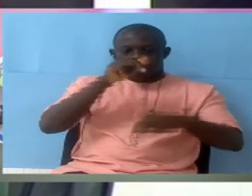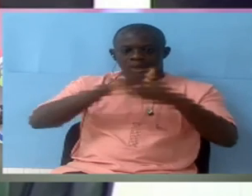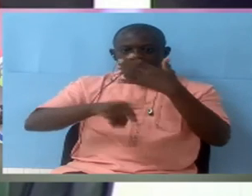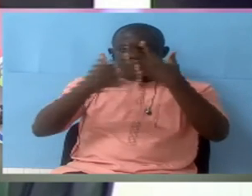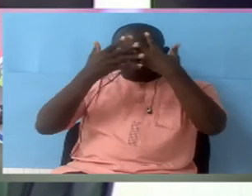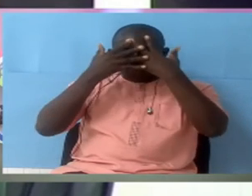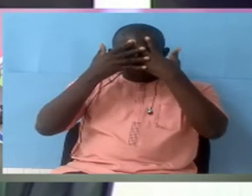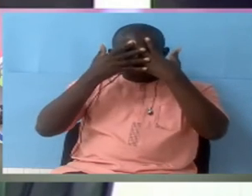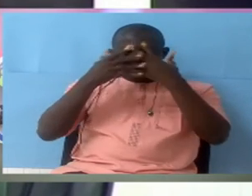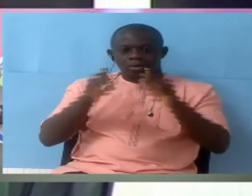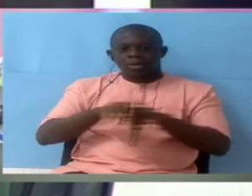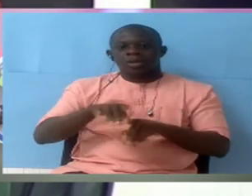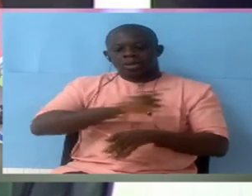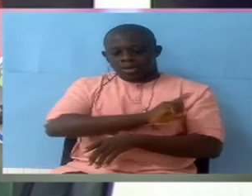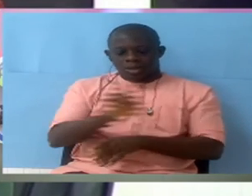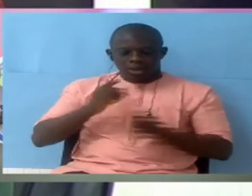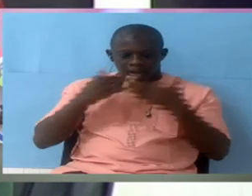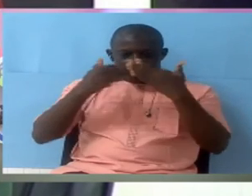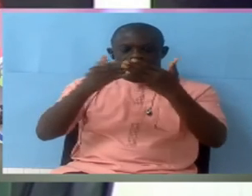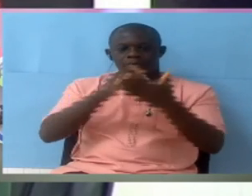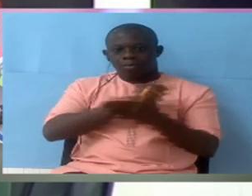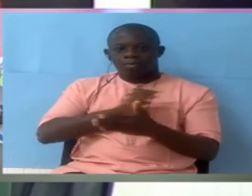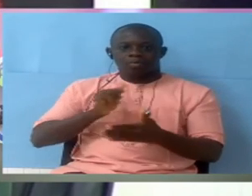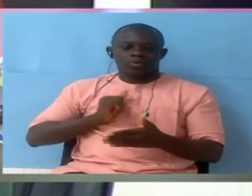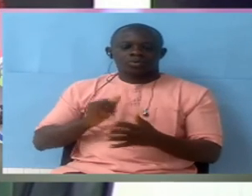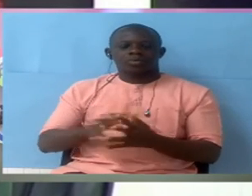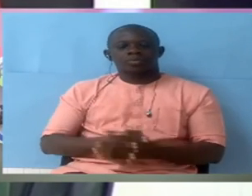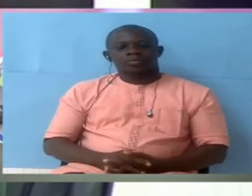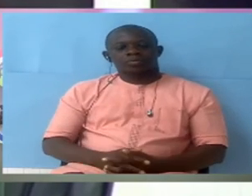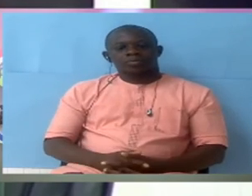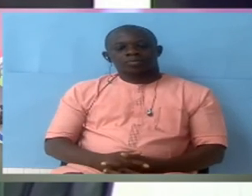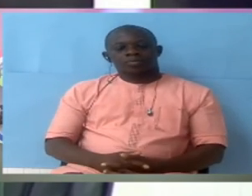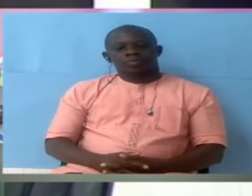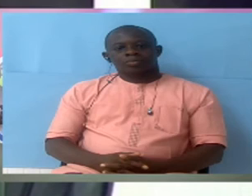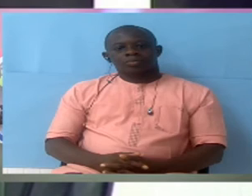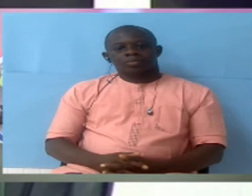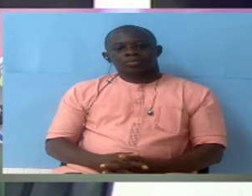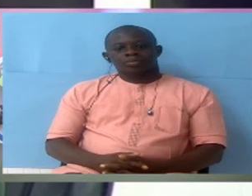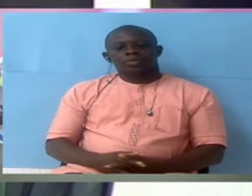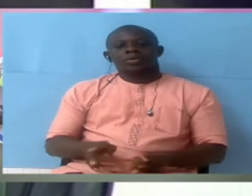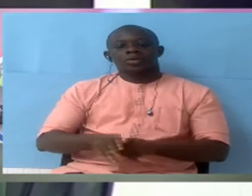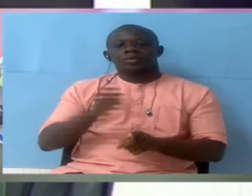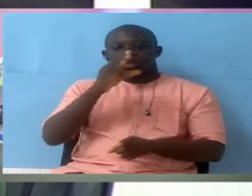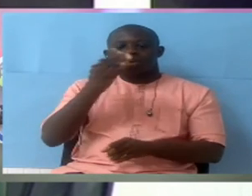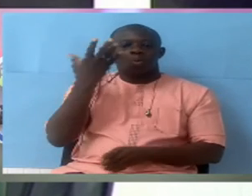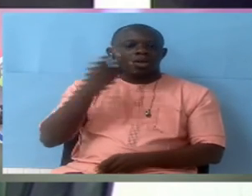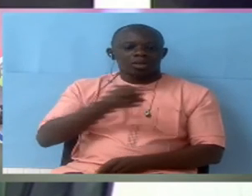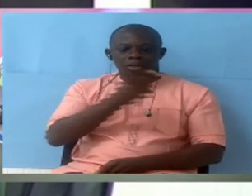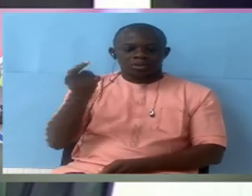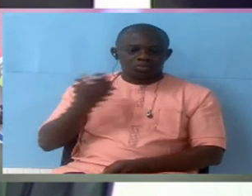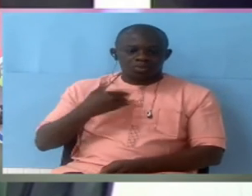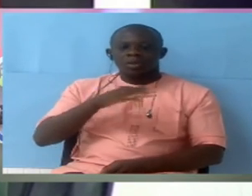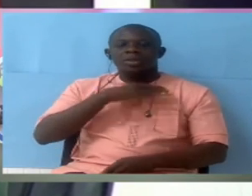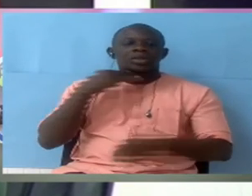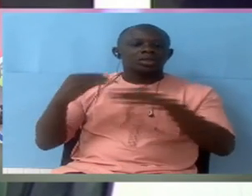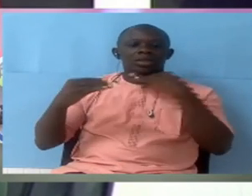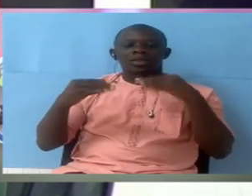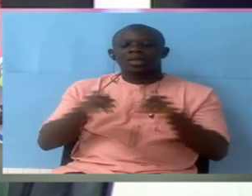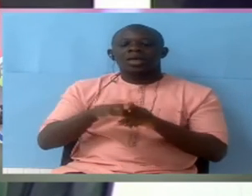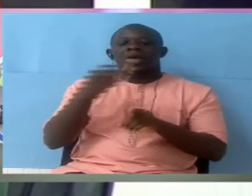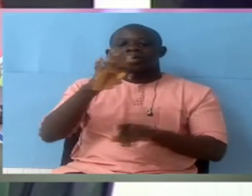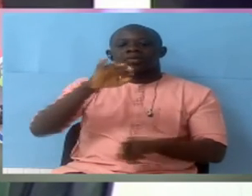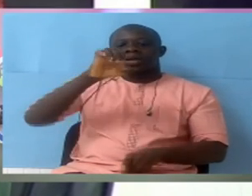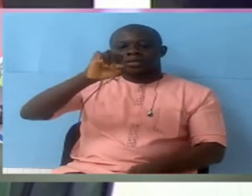leen ci kasso bi. They told us ñu ko wax that when they killed them ne biñ leen reyé even Sana